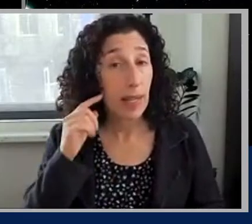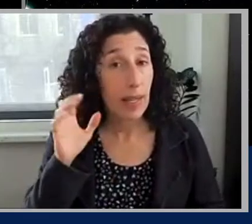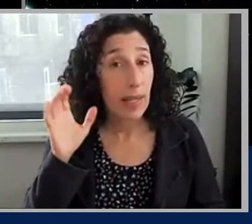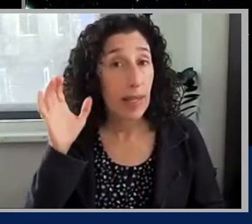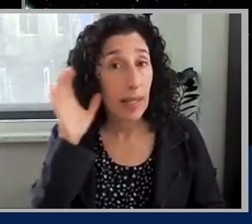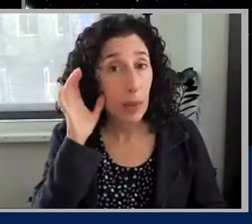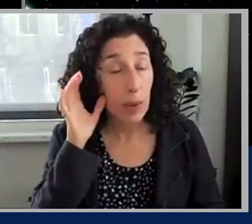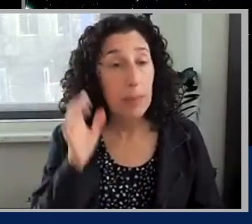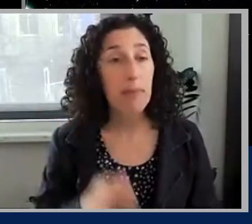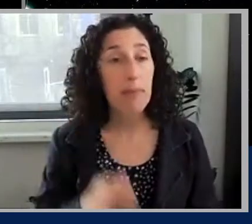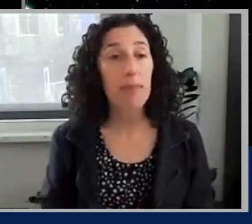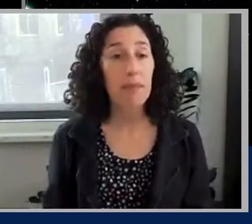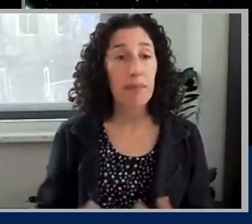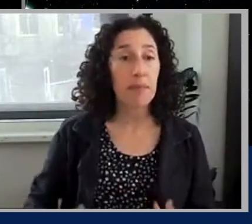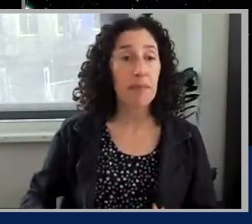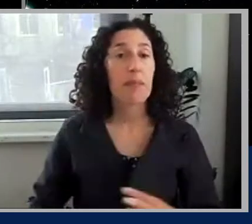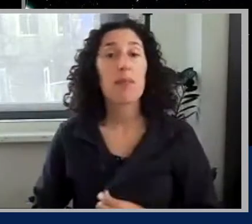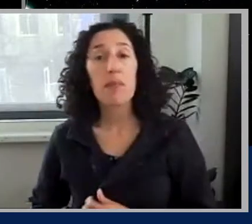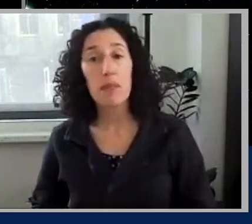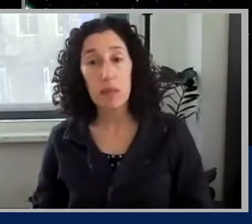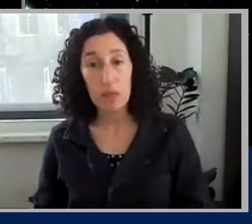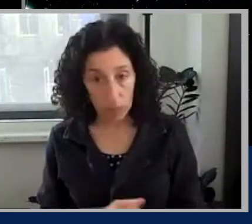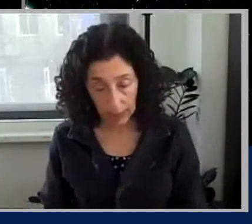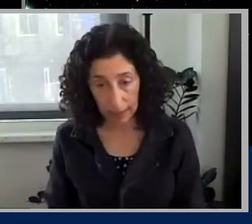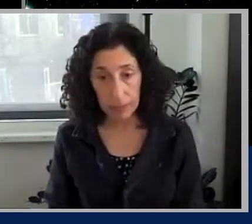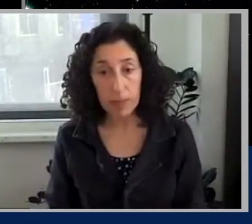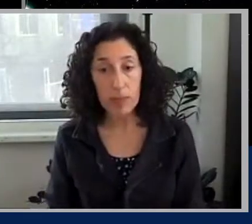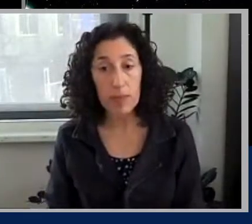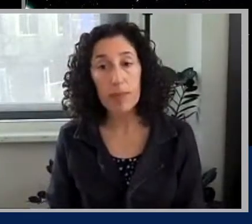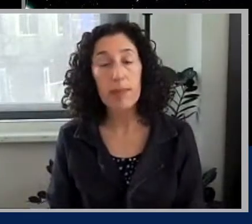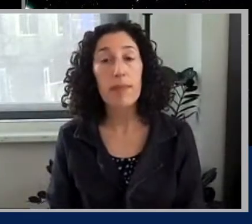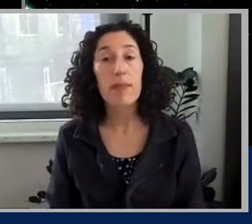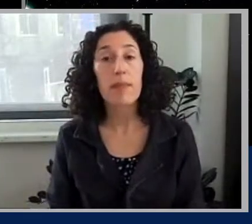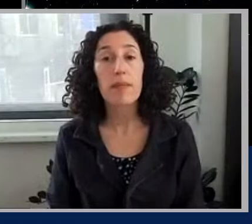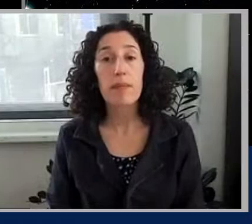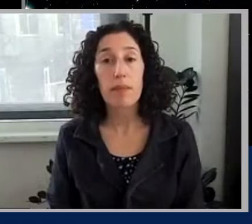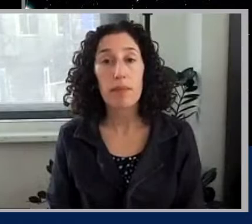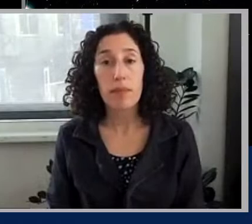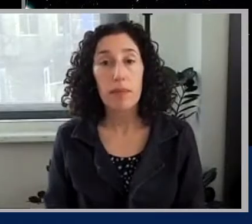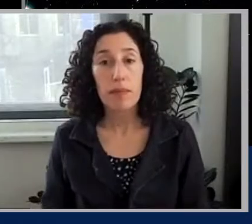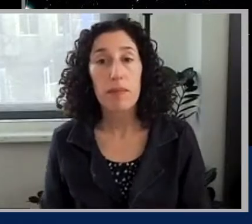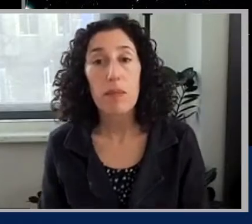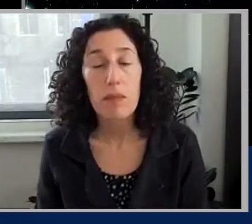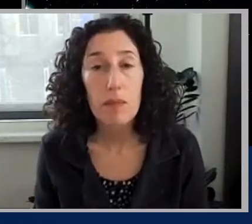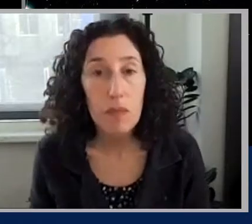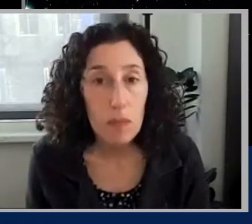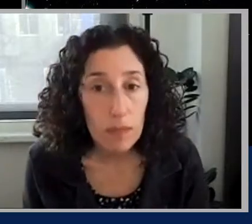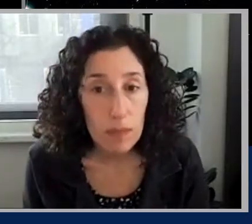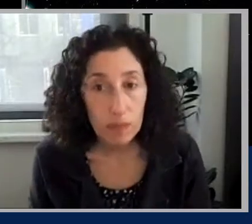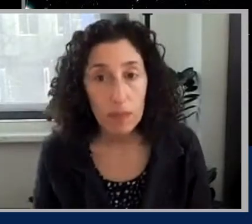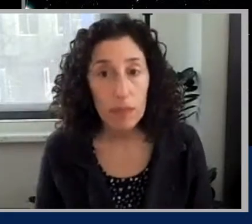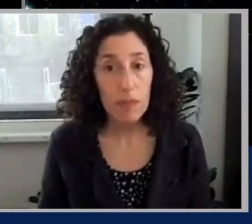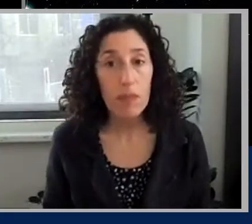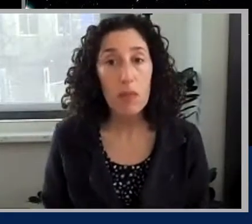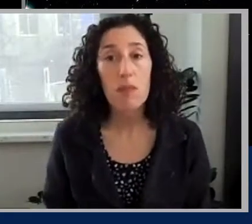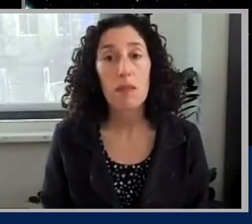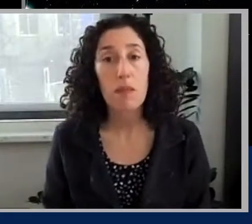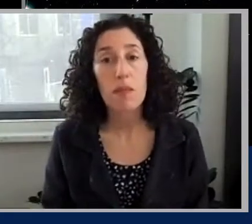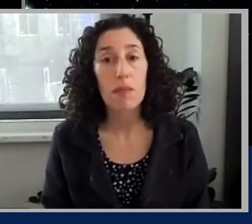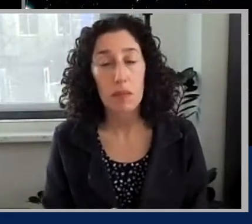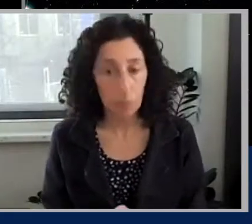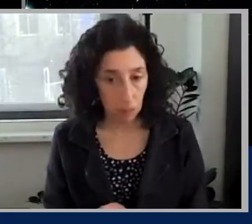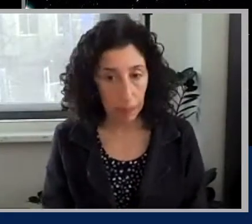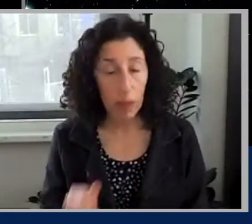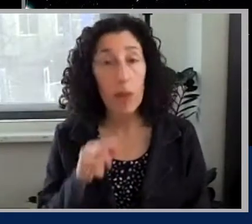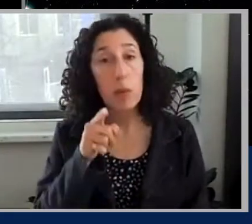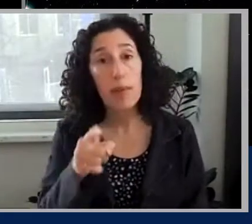than, our puny human beings can handle. And so hearing this note for the first time, this was very exciting